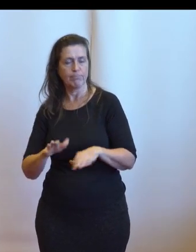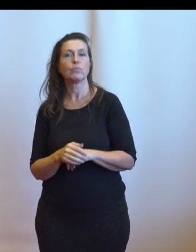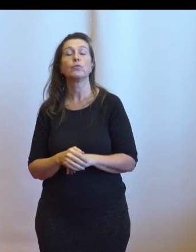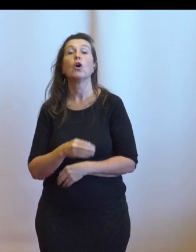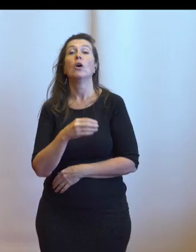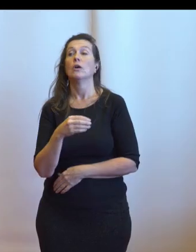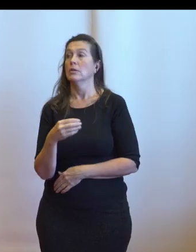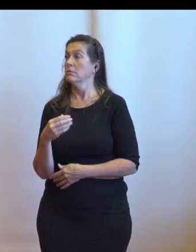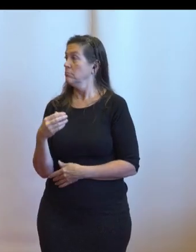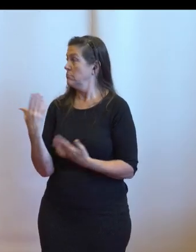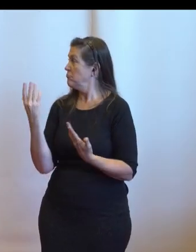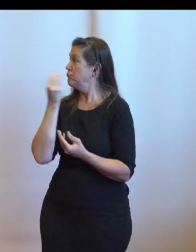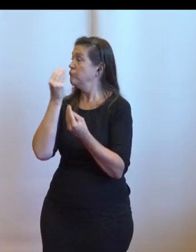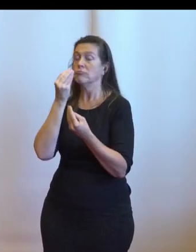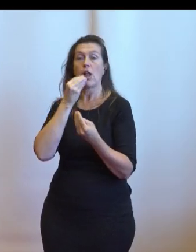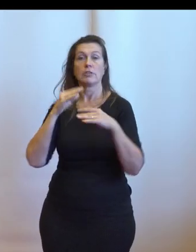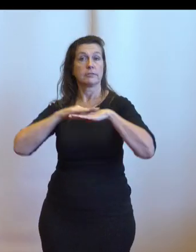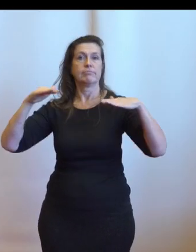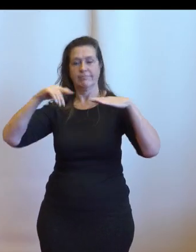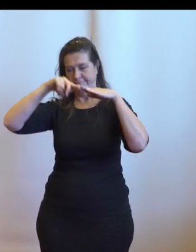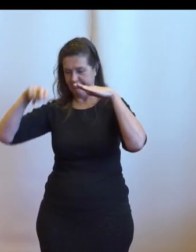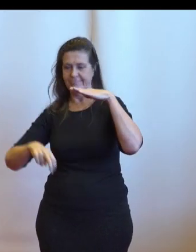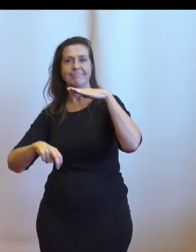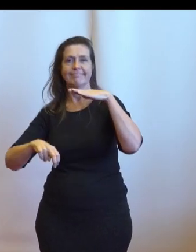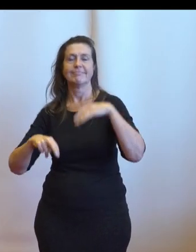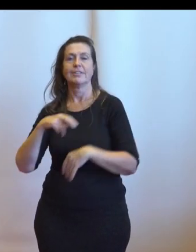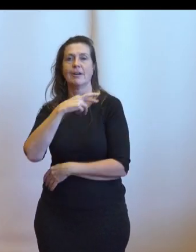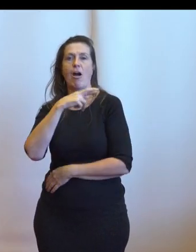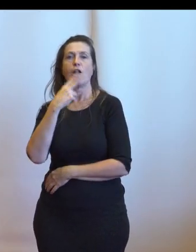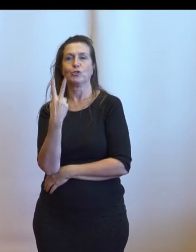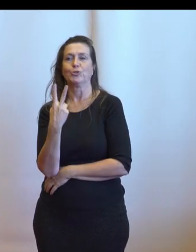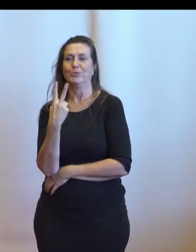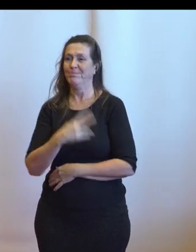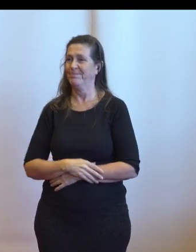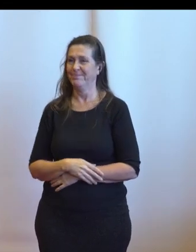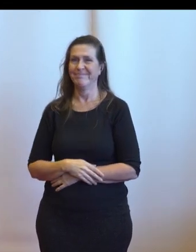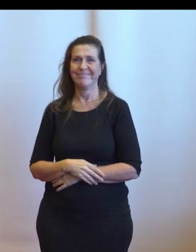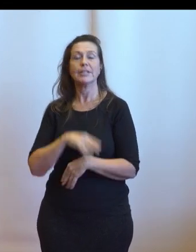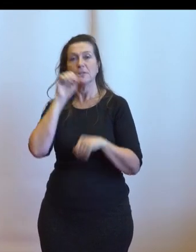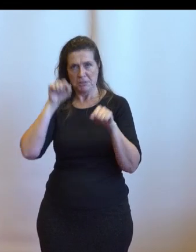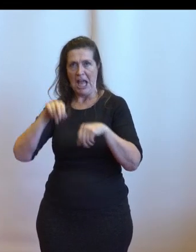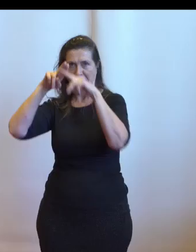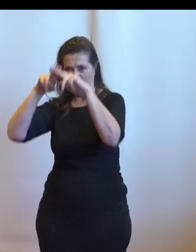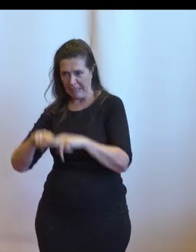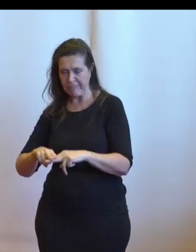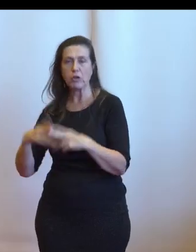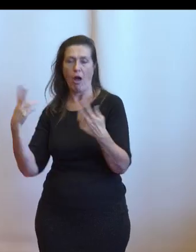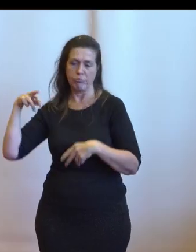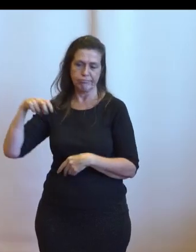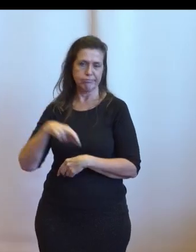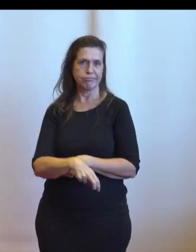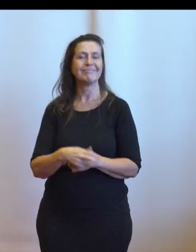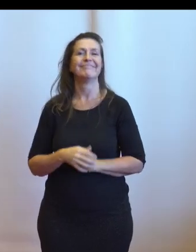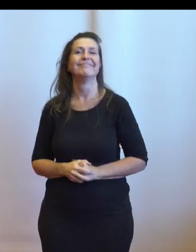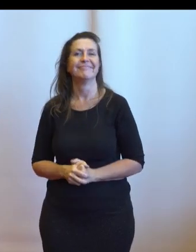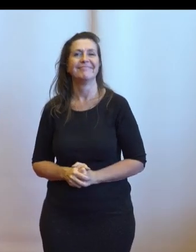one level down below us on level R2, and the lifts and/or stairs are to the left as you come